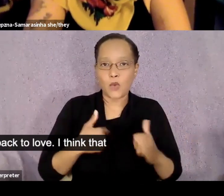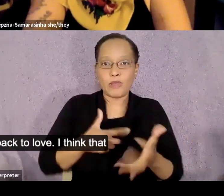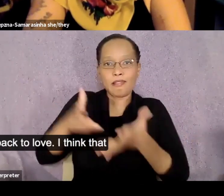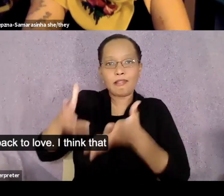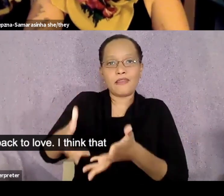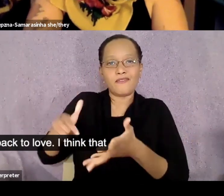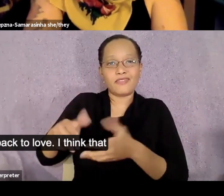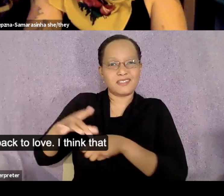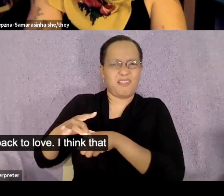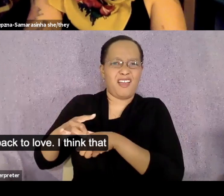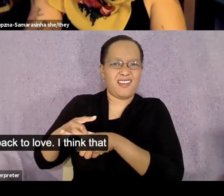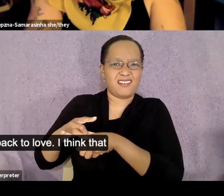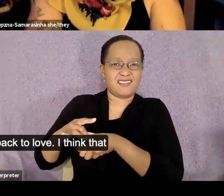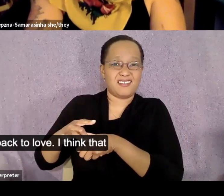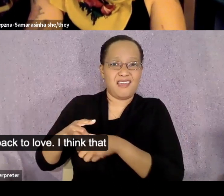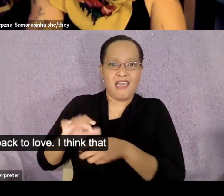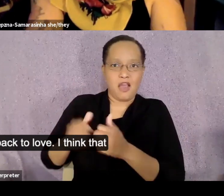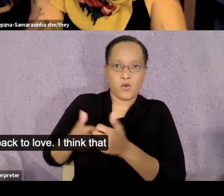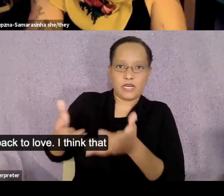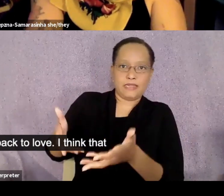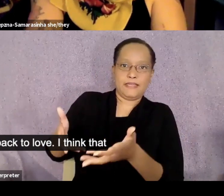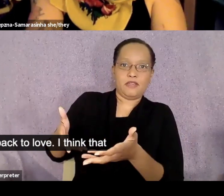Which brings me back to love. I think that